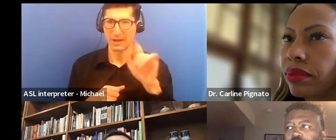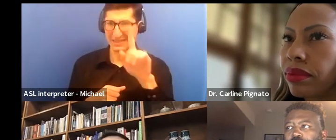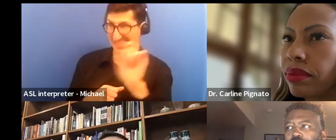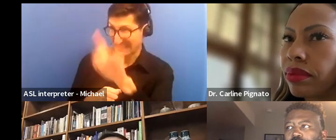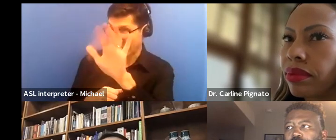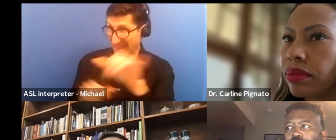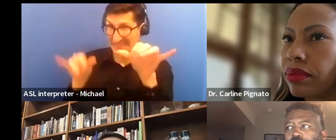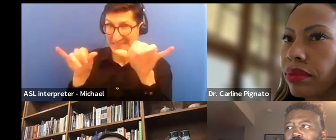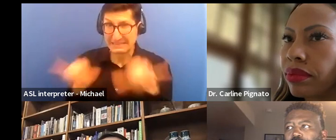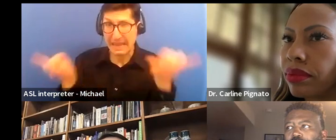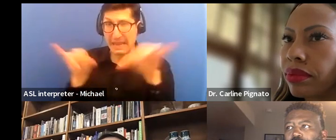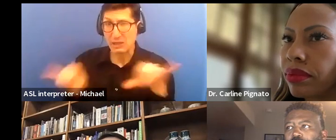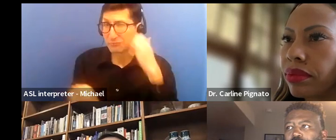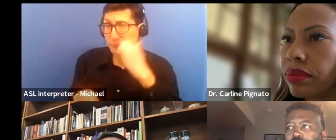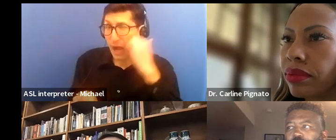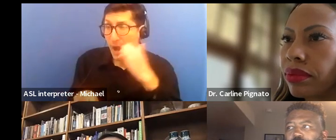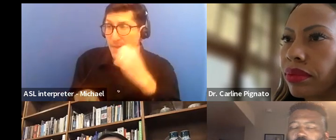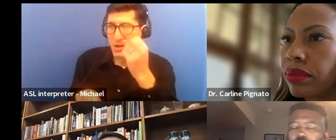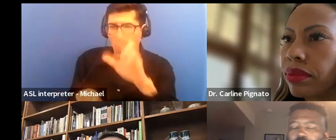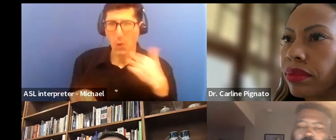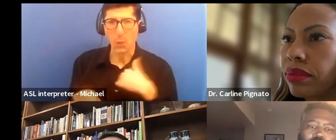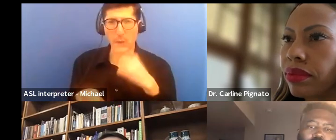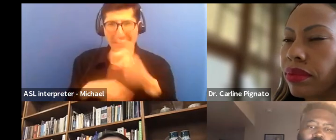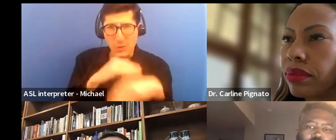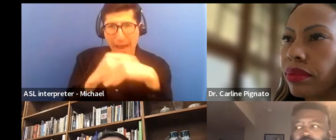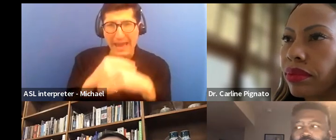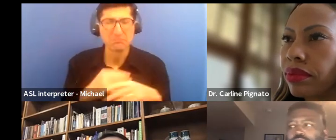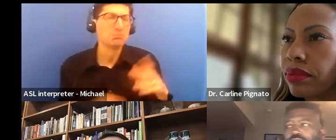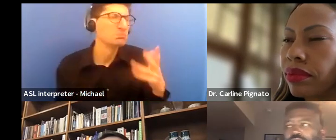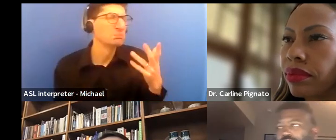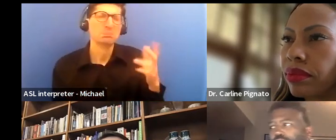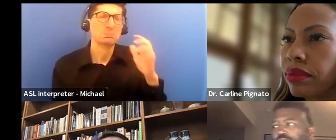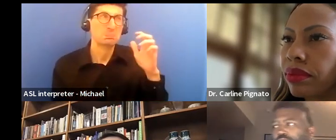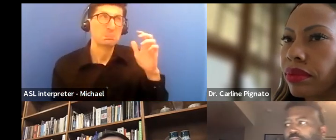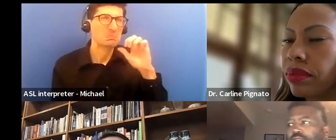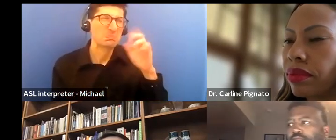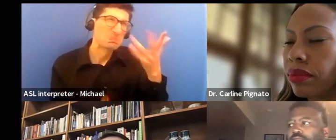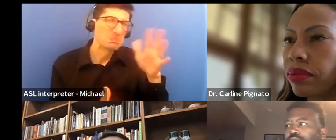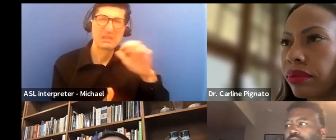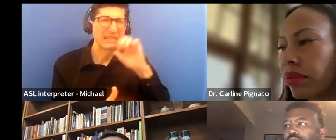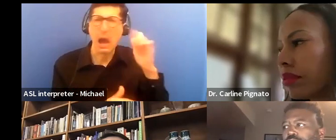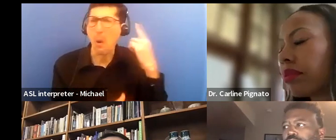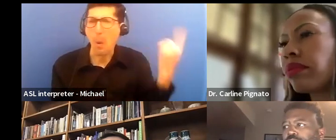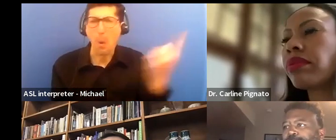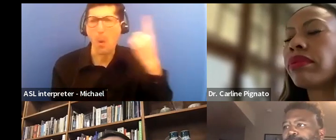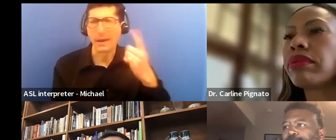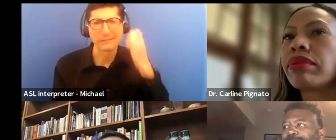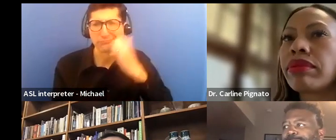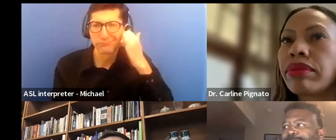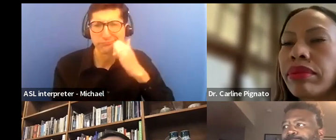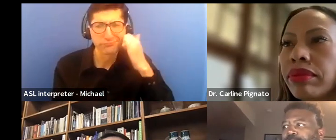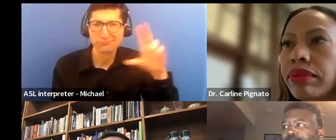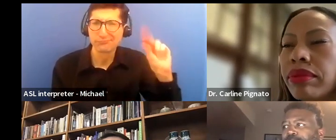to be specifically added in? That is not always done by every district, but if that's what you